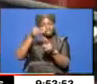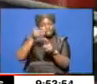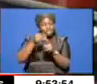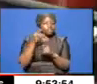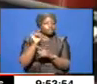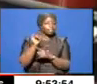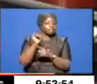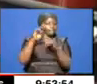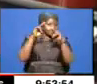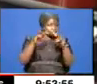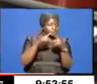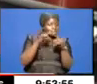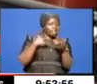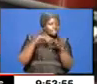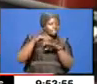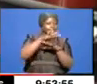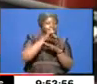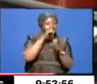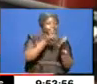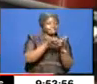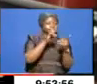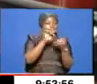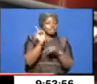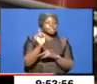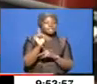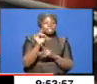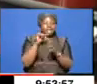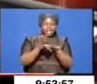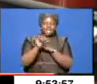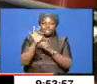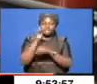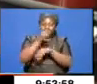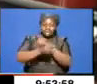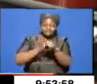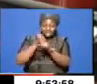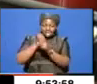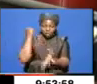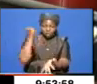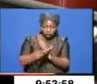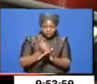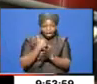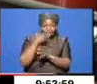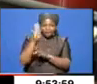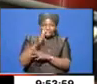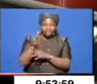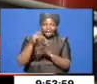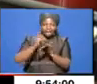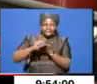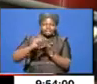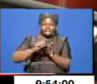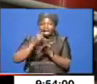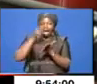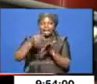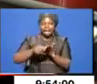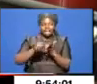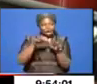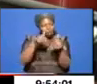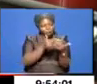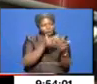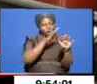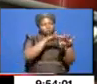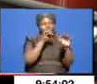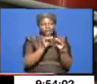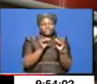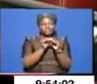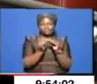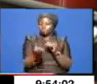ministry. In 3 years in office, never written a letter or by call, or called a meeting and raised a concern to